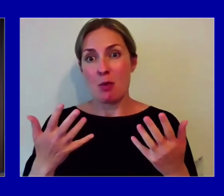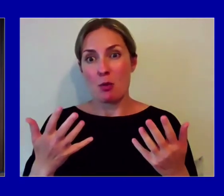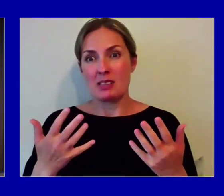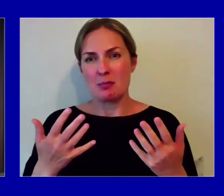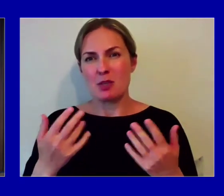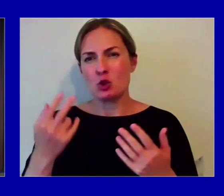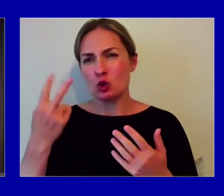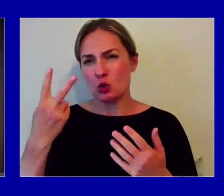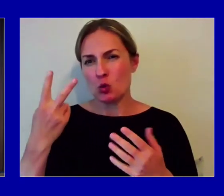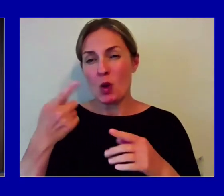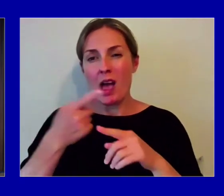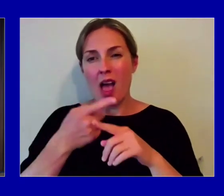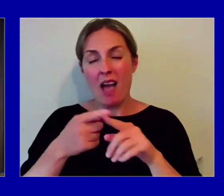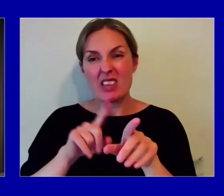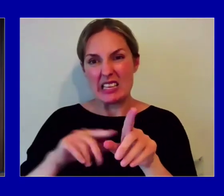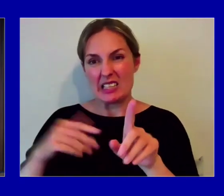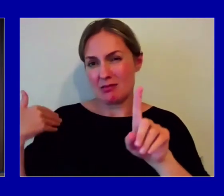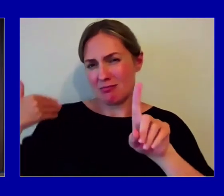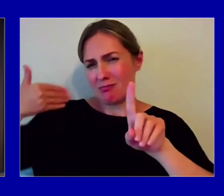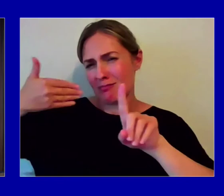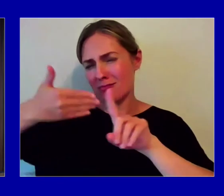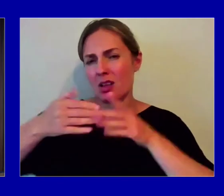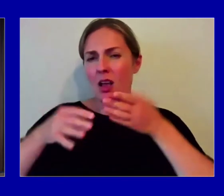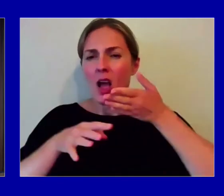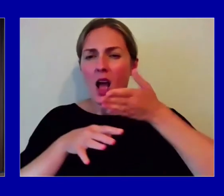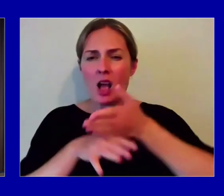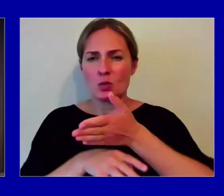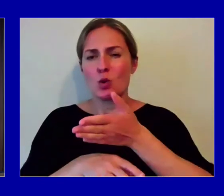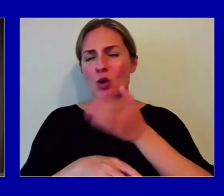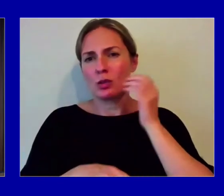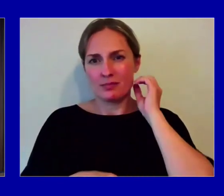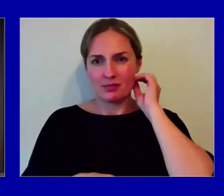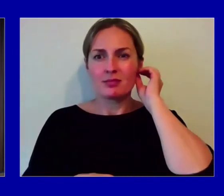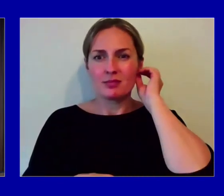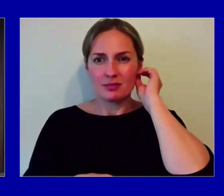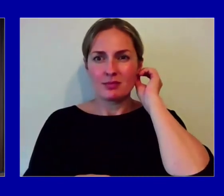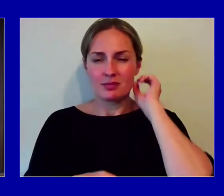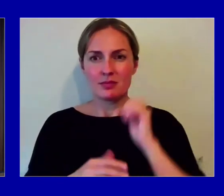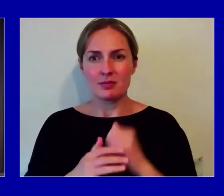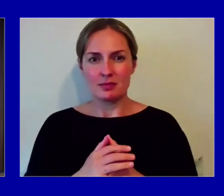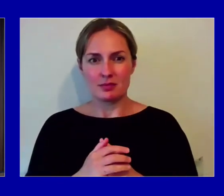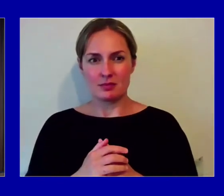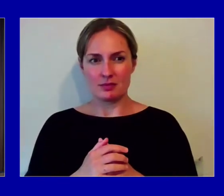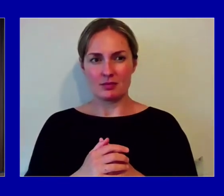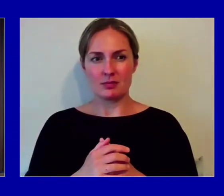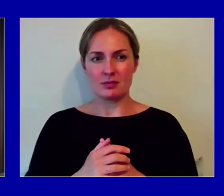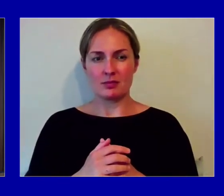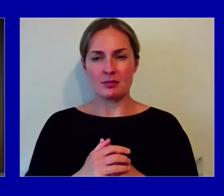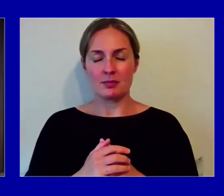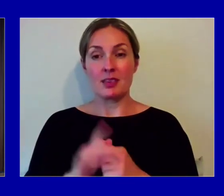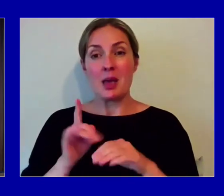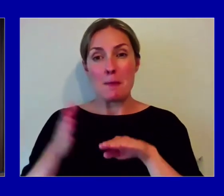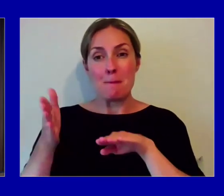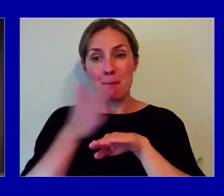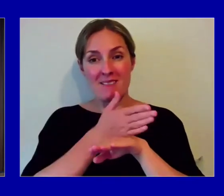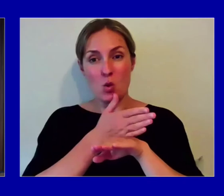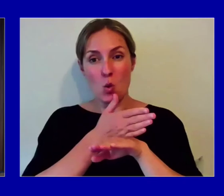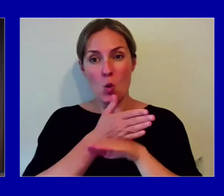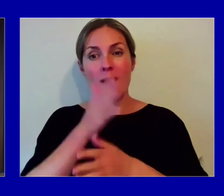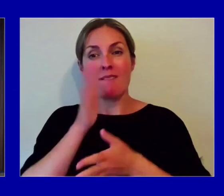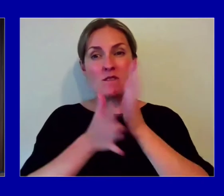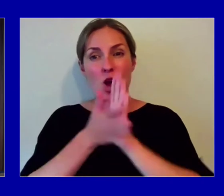hard work. Lynn had begun, um, before the fire began, we all knew it was coming.